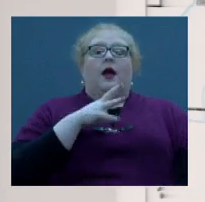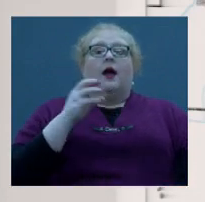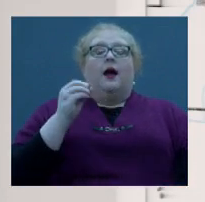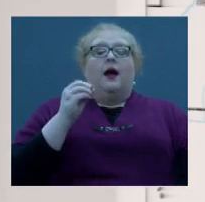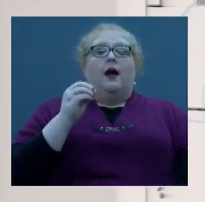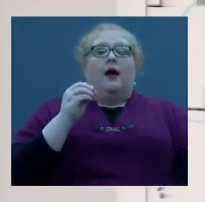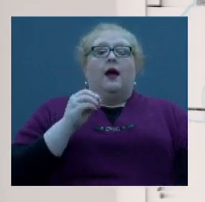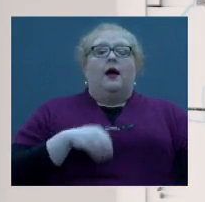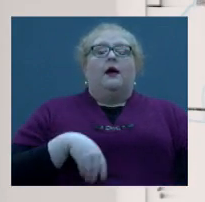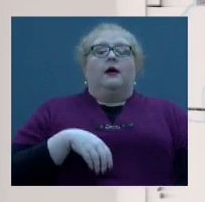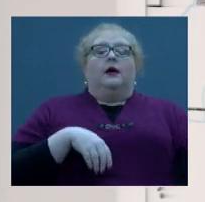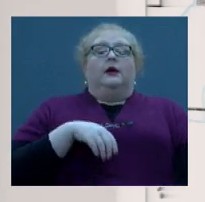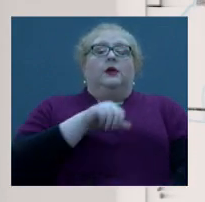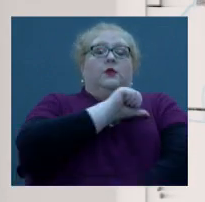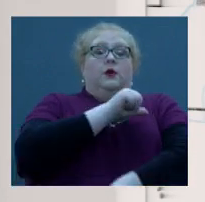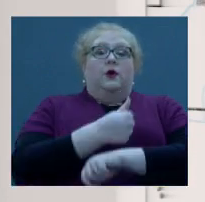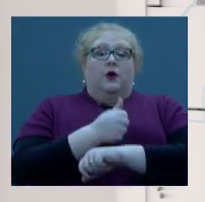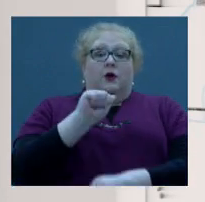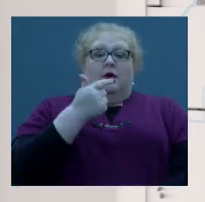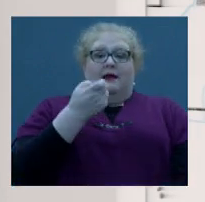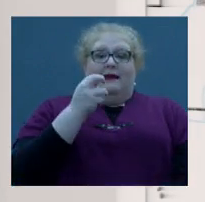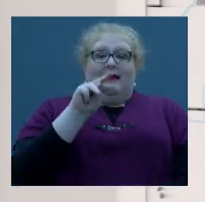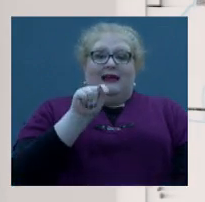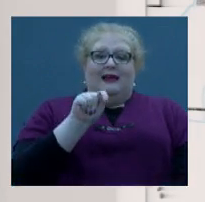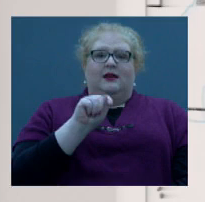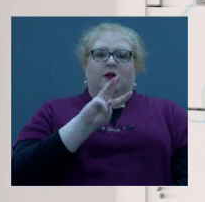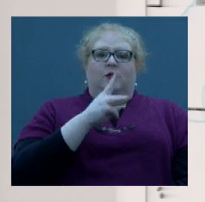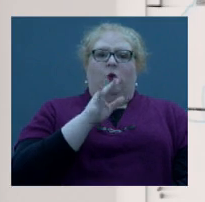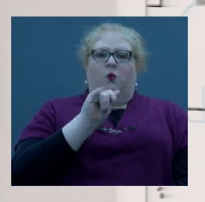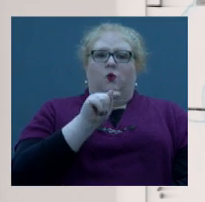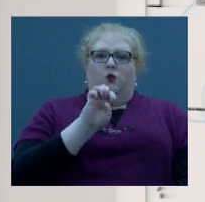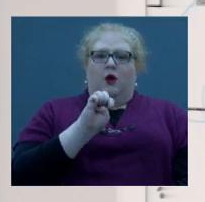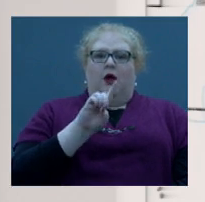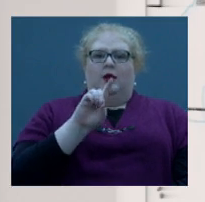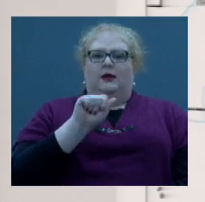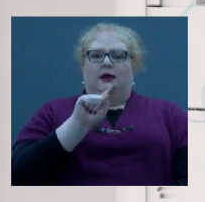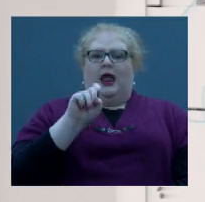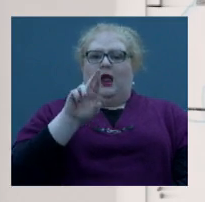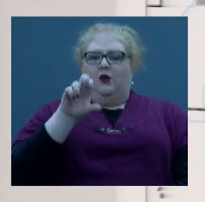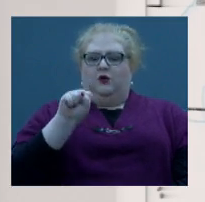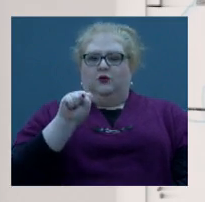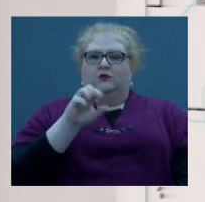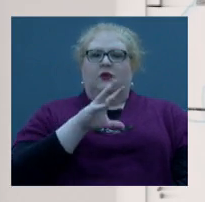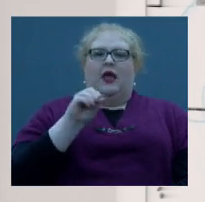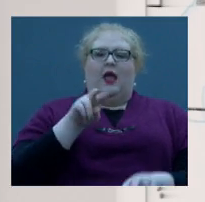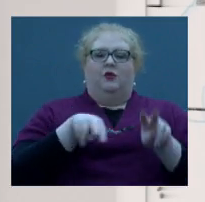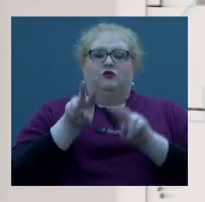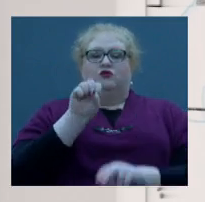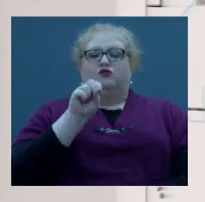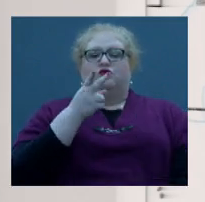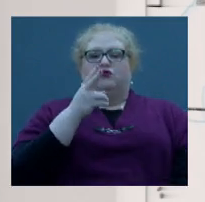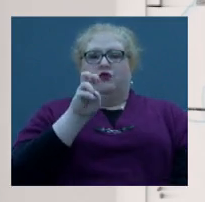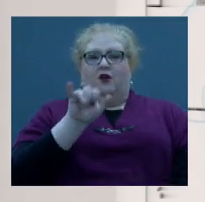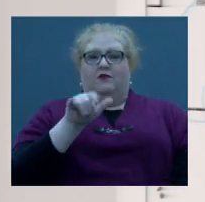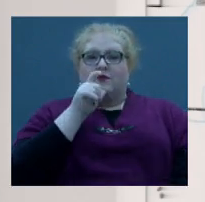The authorized agent on this is White Daters. The surveyor is also White Daters on this. This property